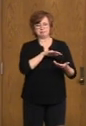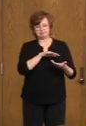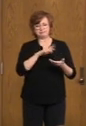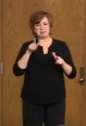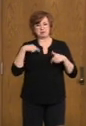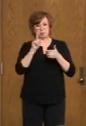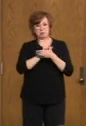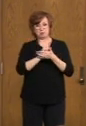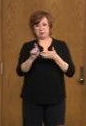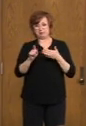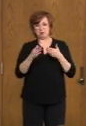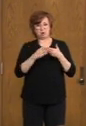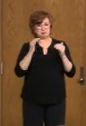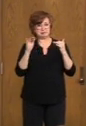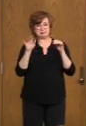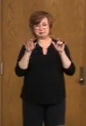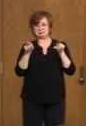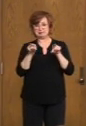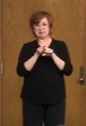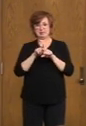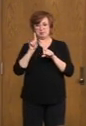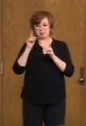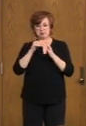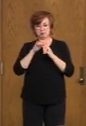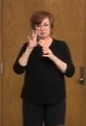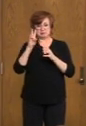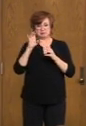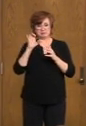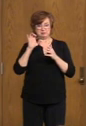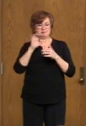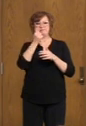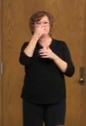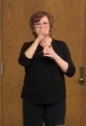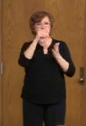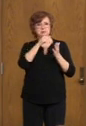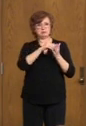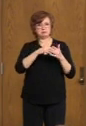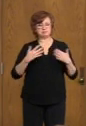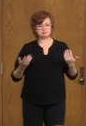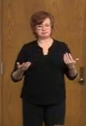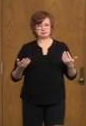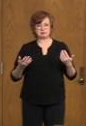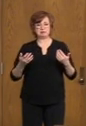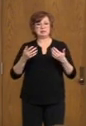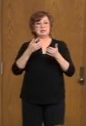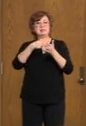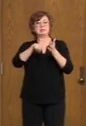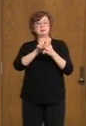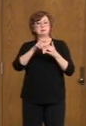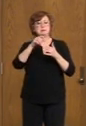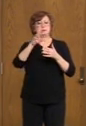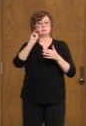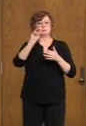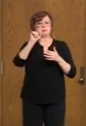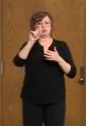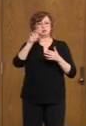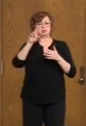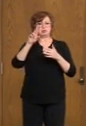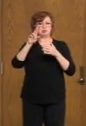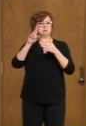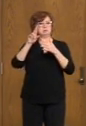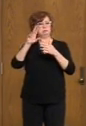morning, Major General Fortin said Canada is now expecting no deliveries from Pfizer next week. So we are in the process of seeking clarification